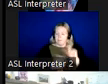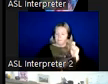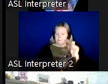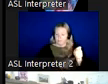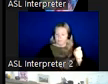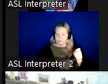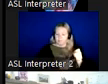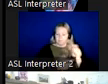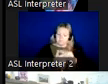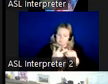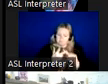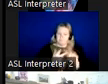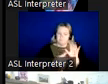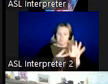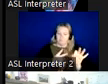And